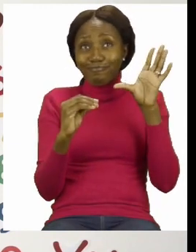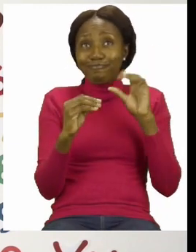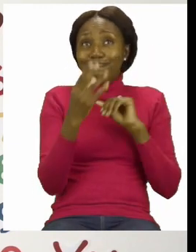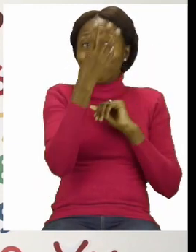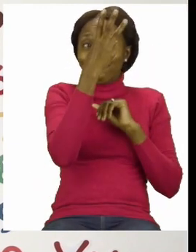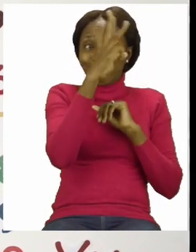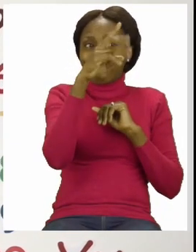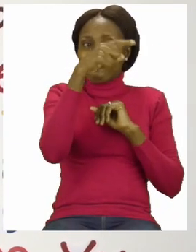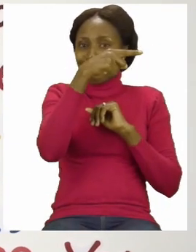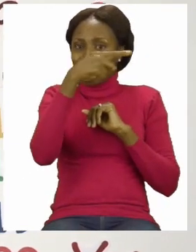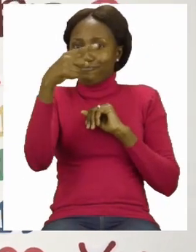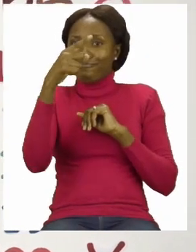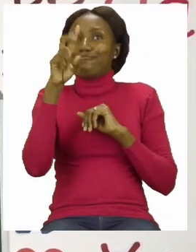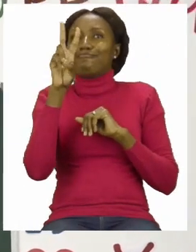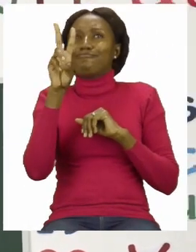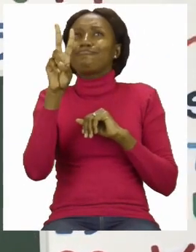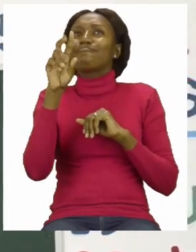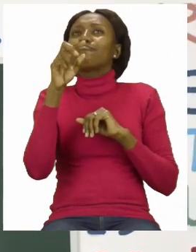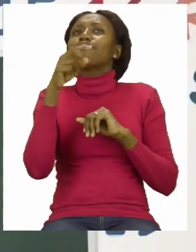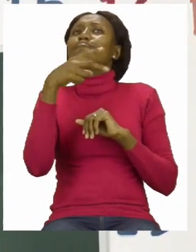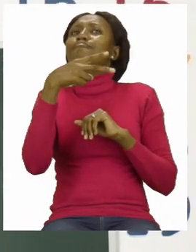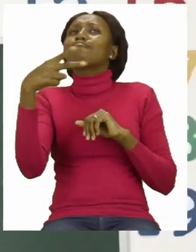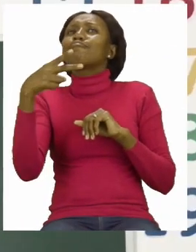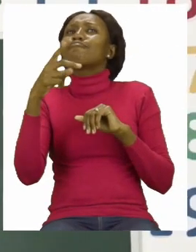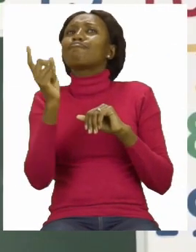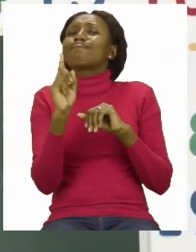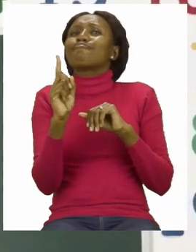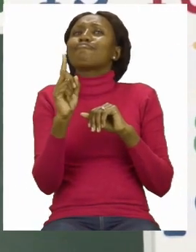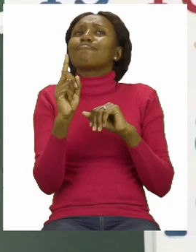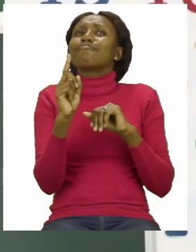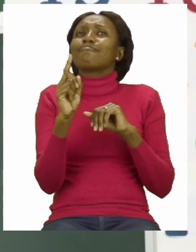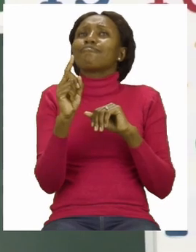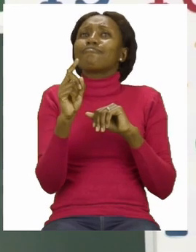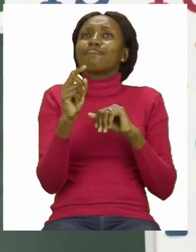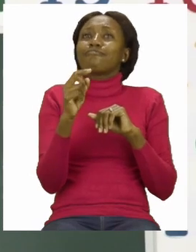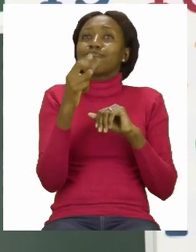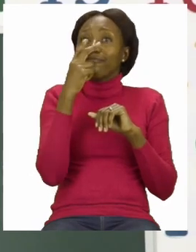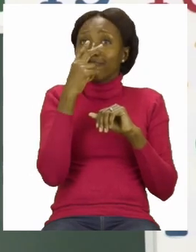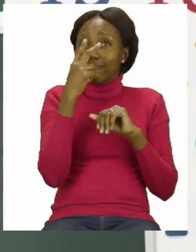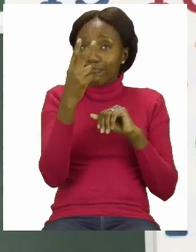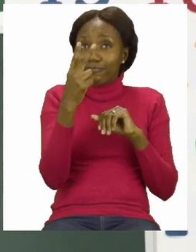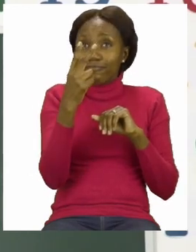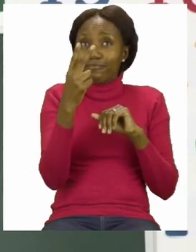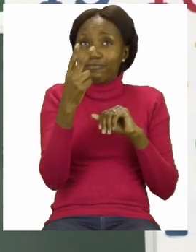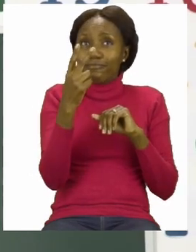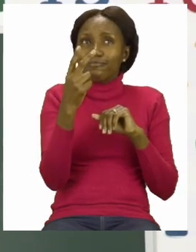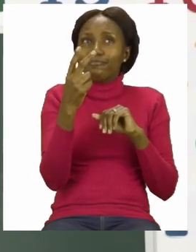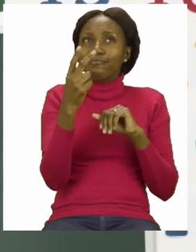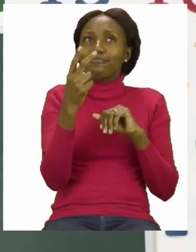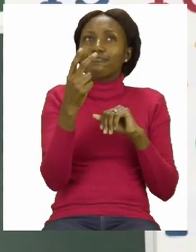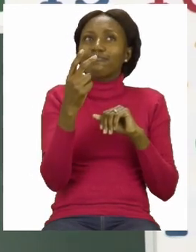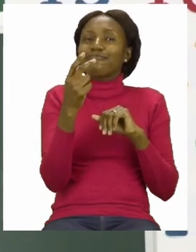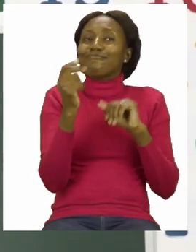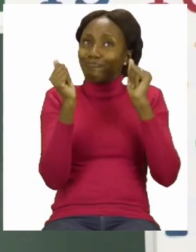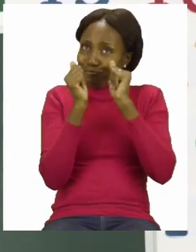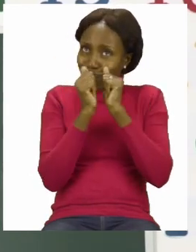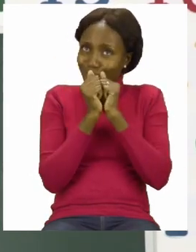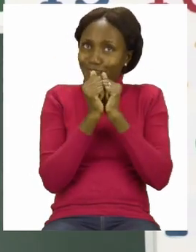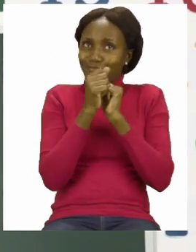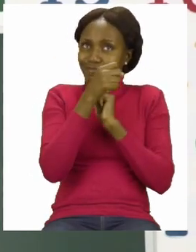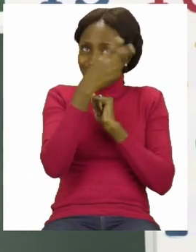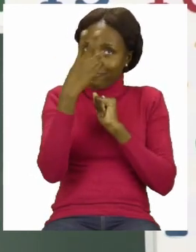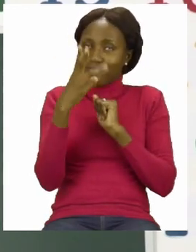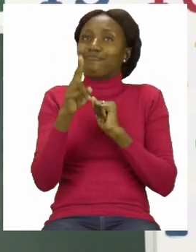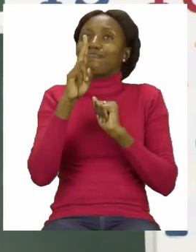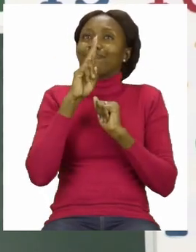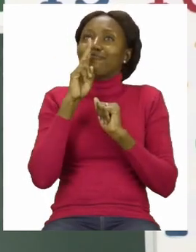minus 2 equals box. I want you to count with me and also to write the answer